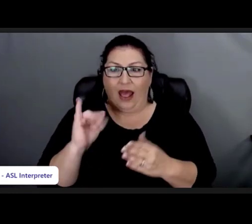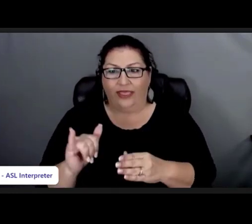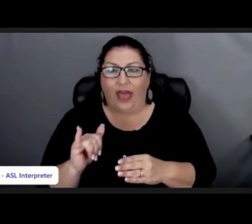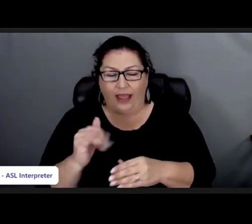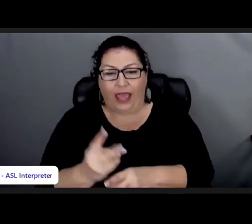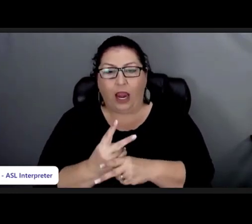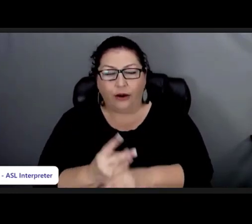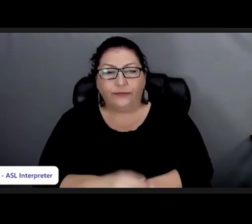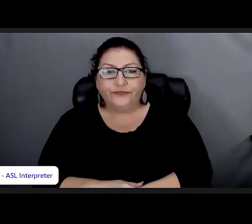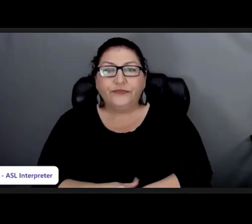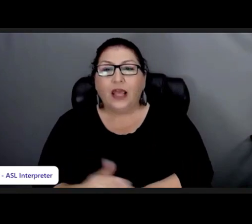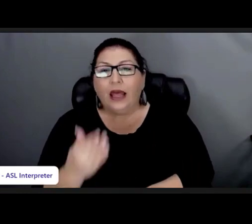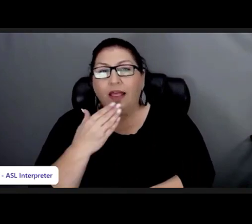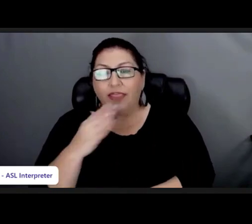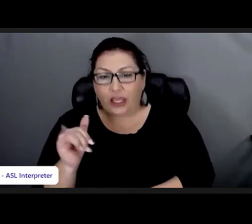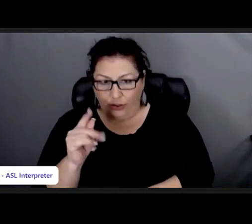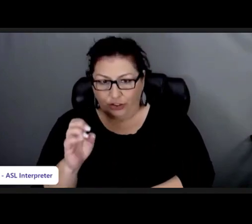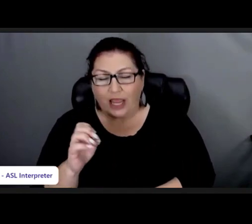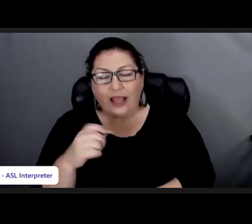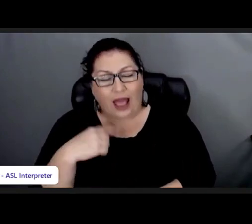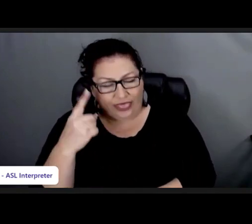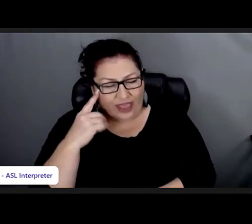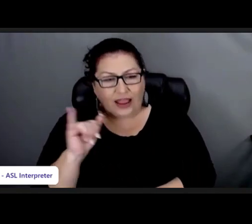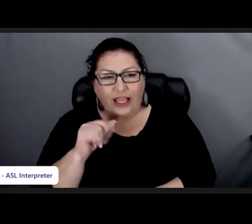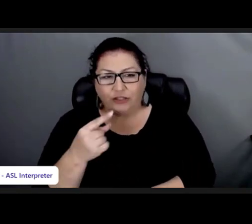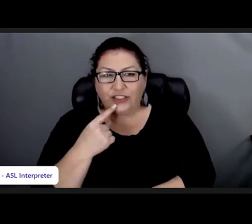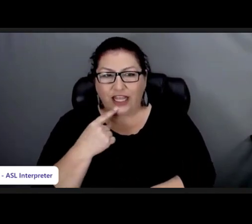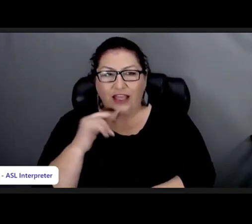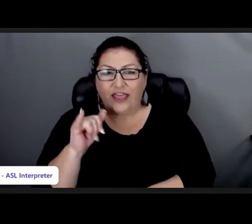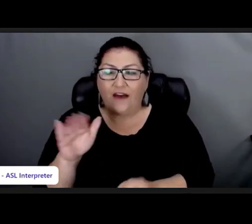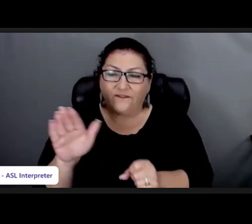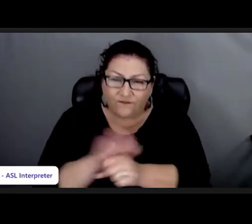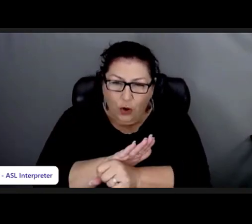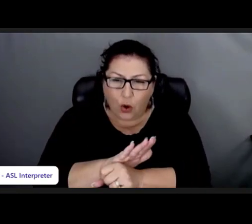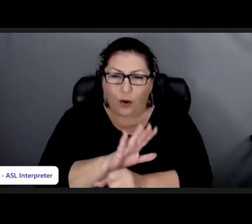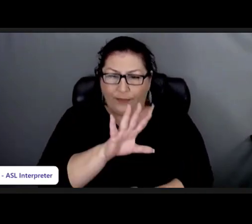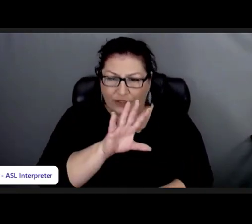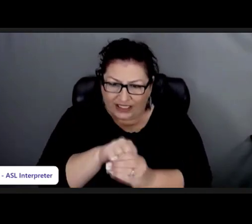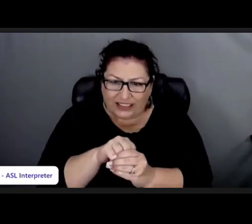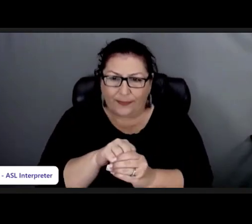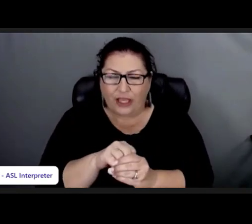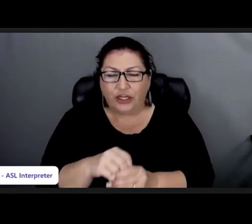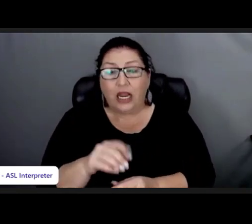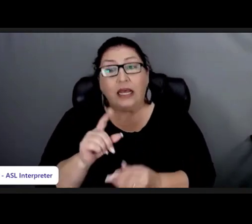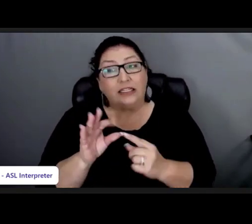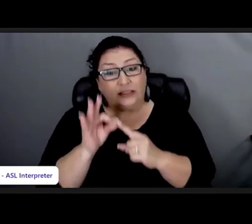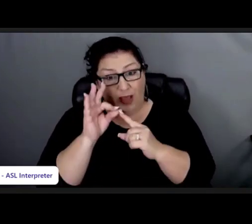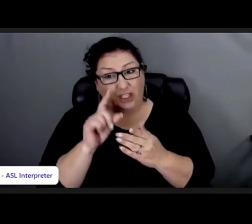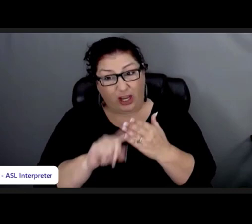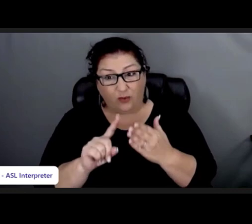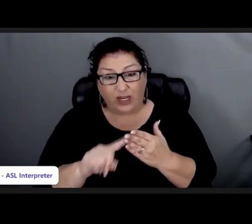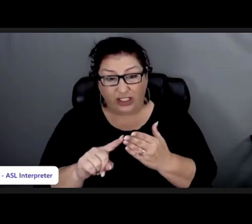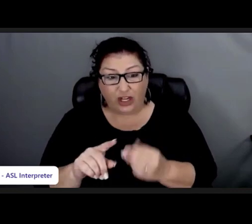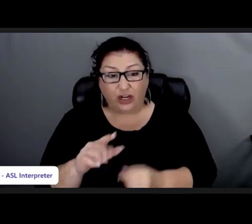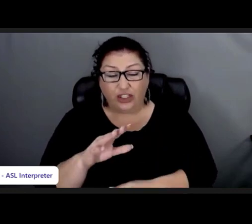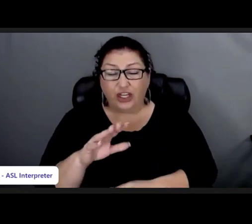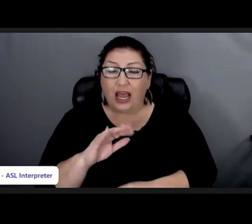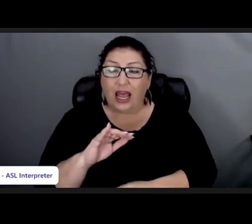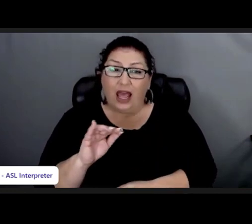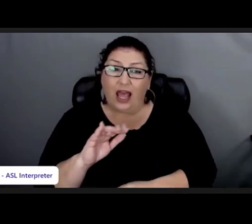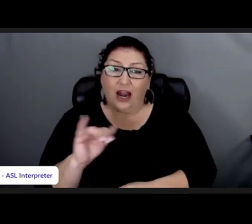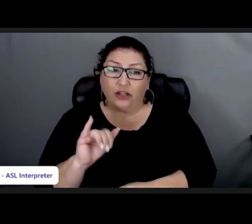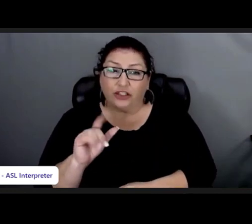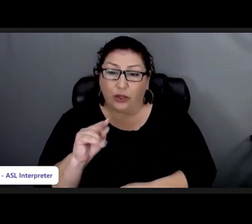Yeah, thank you, Jake. I think that, as you were saying early on, I think that full participation, especially in research, and actually Tammy also alluded to that as well, is